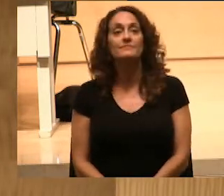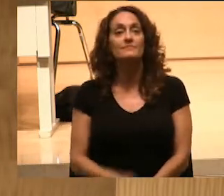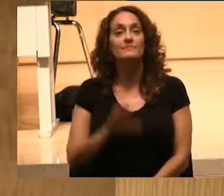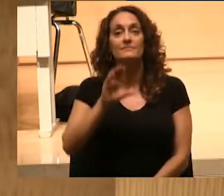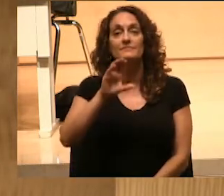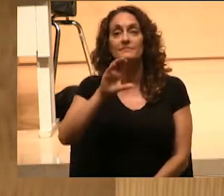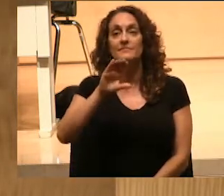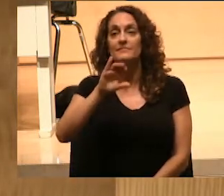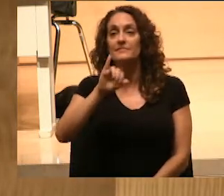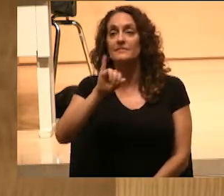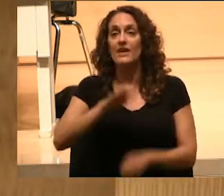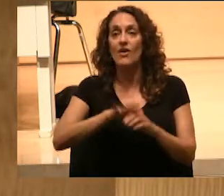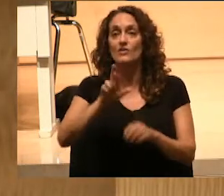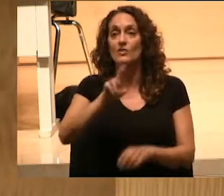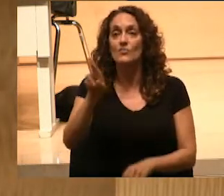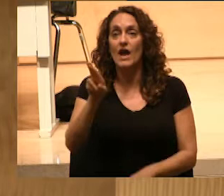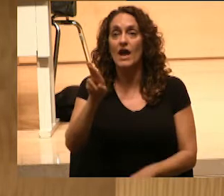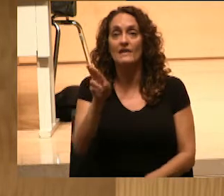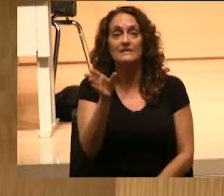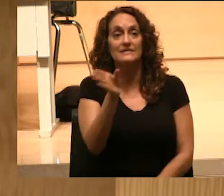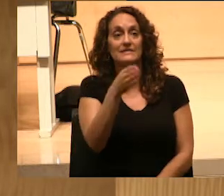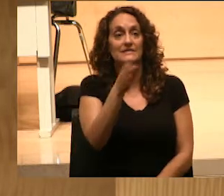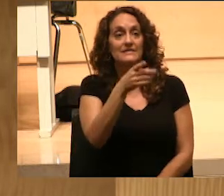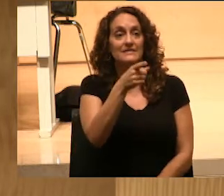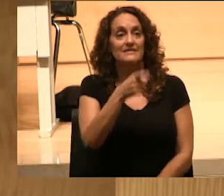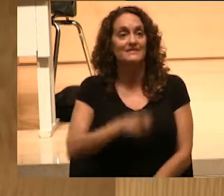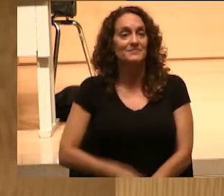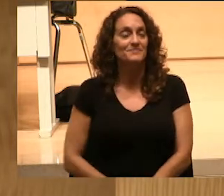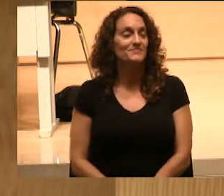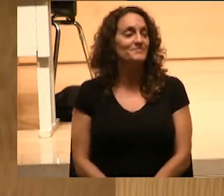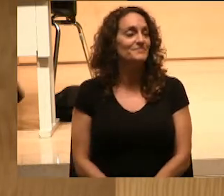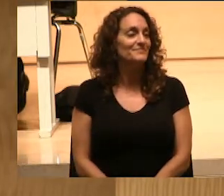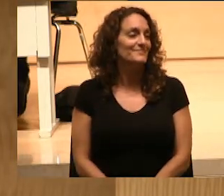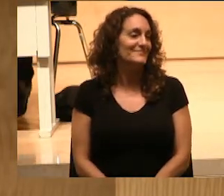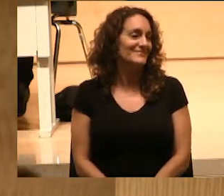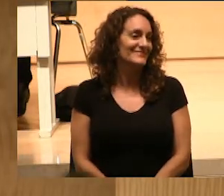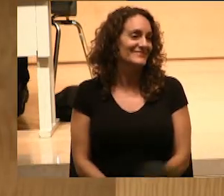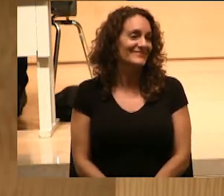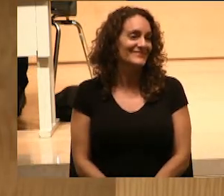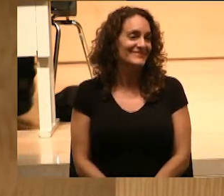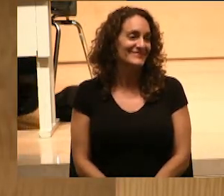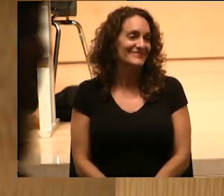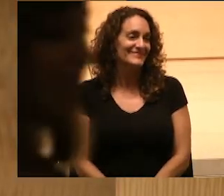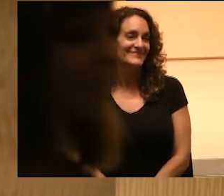CJ to your right. Sorry. There you